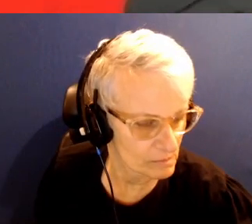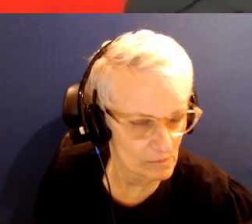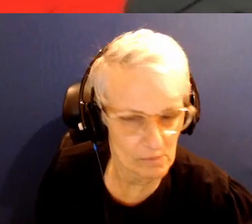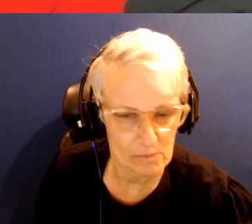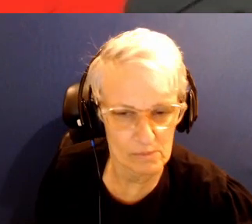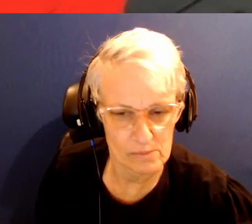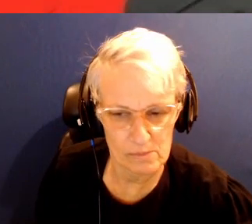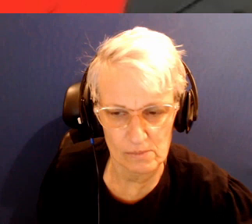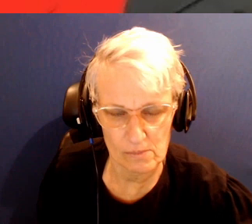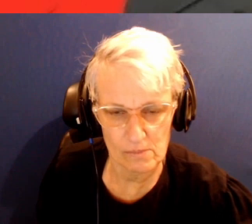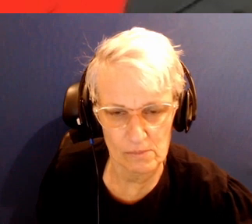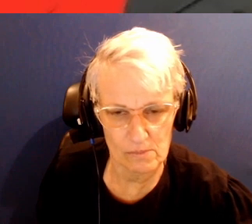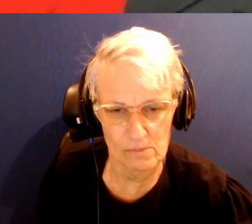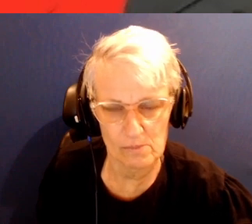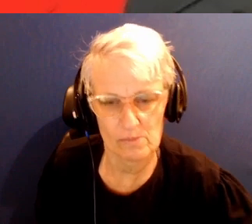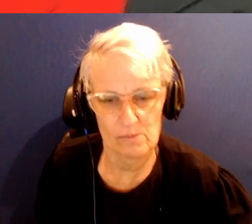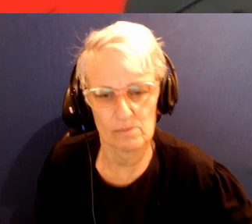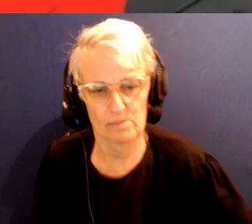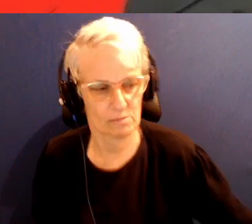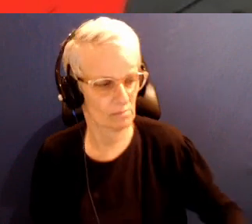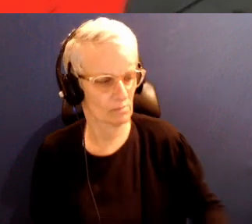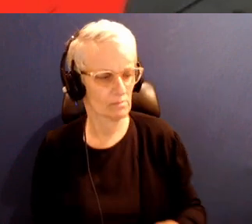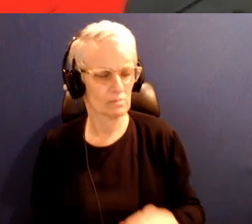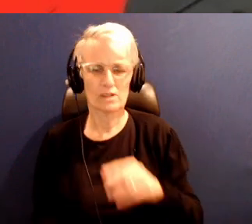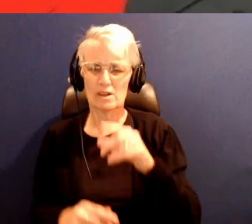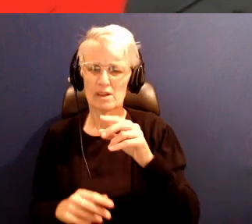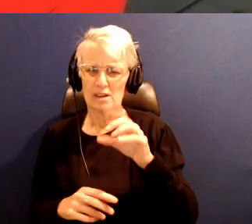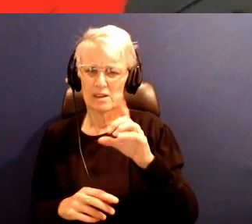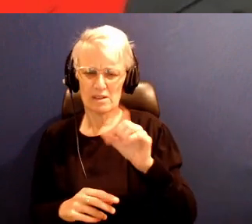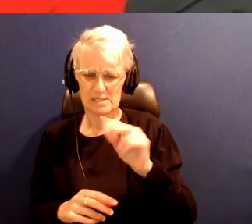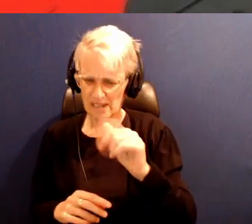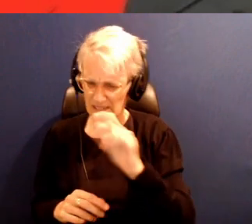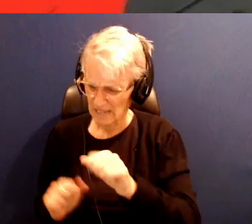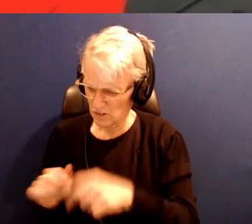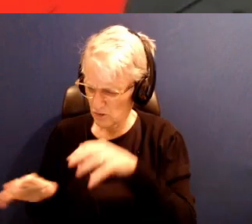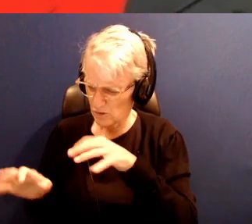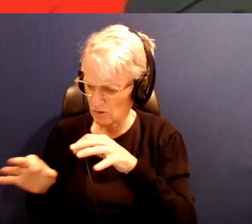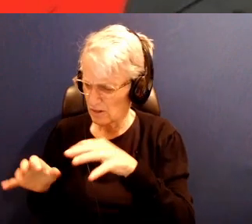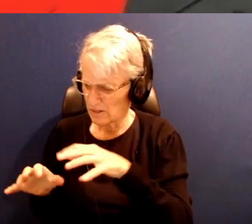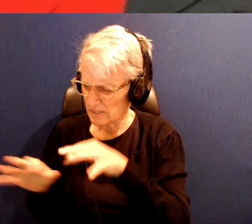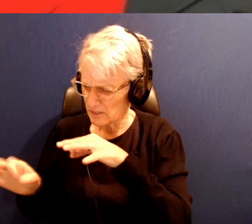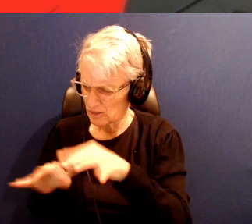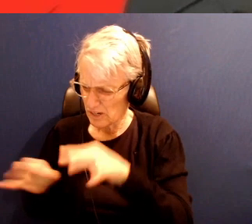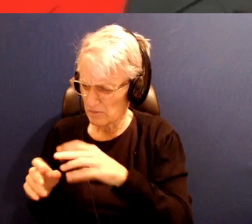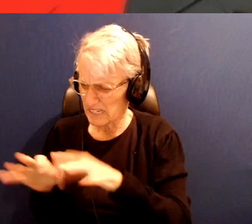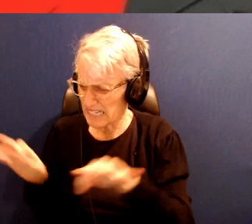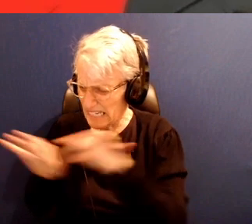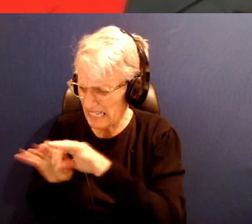Danica, can you describe the key elements of a gender equality analysis that should be included in the